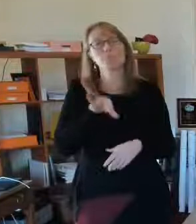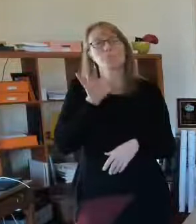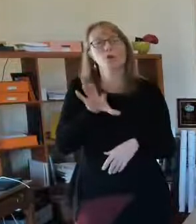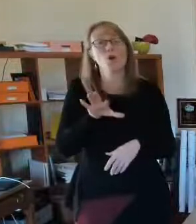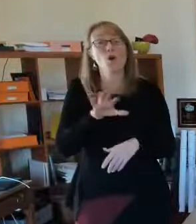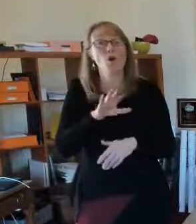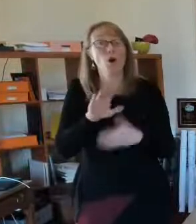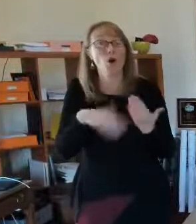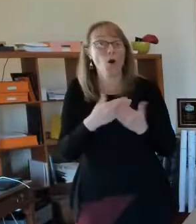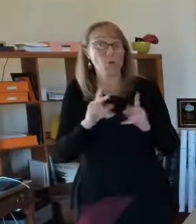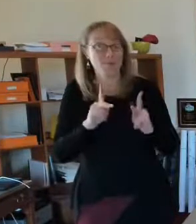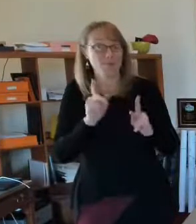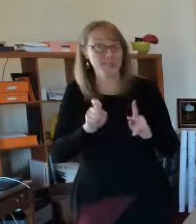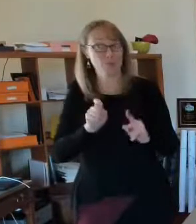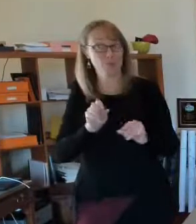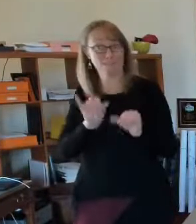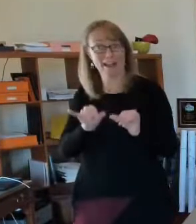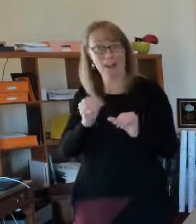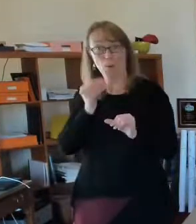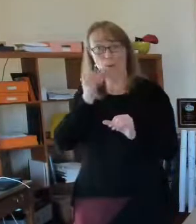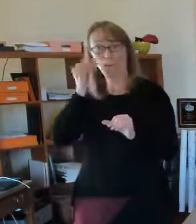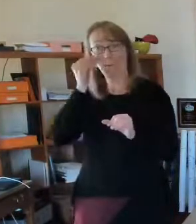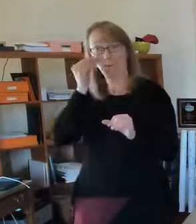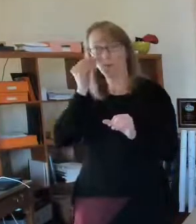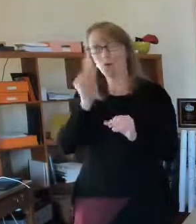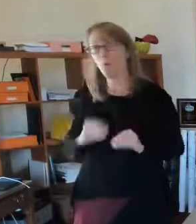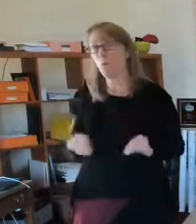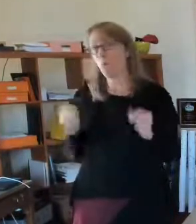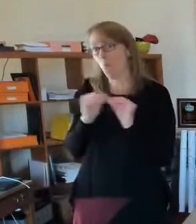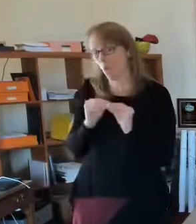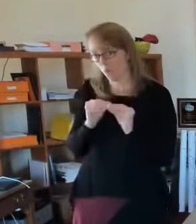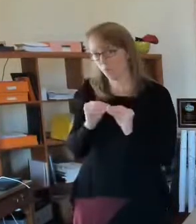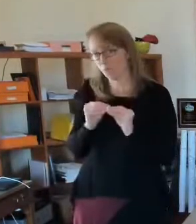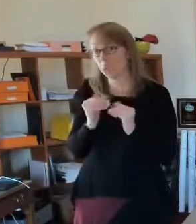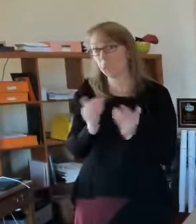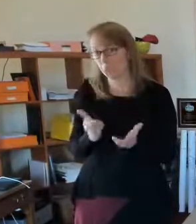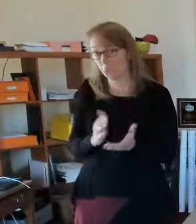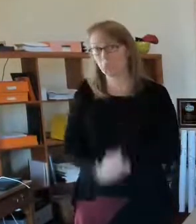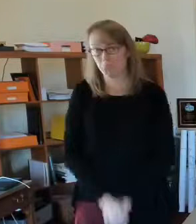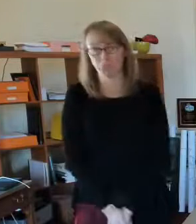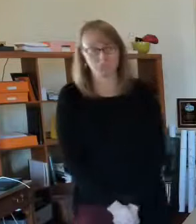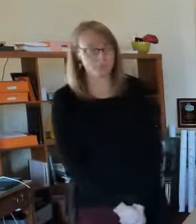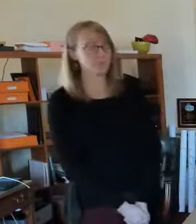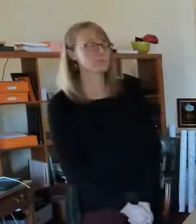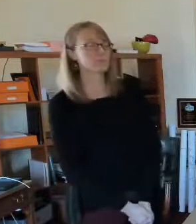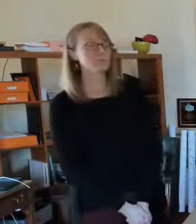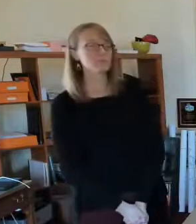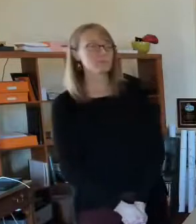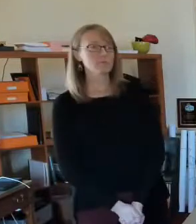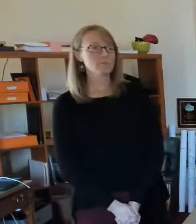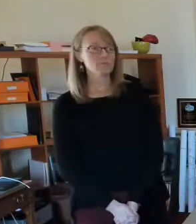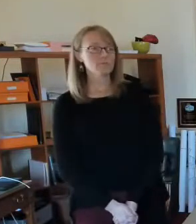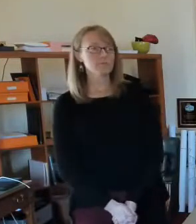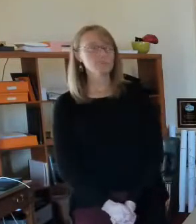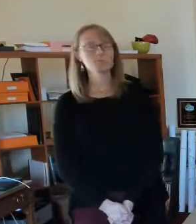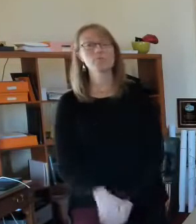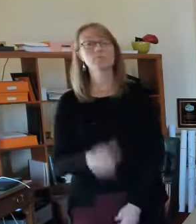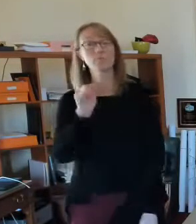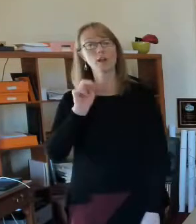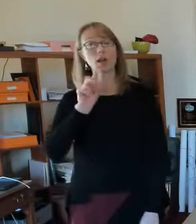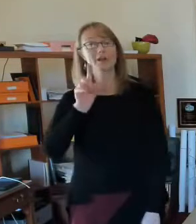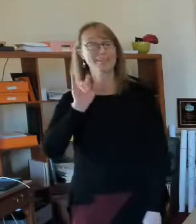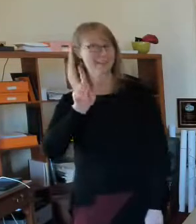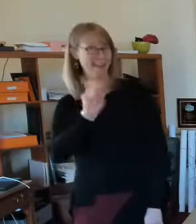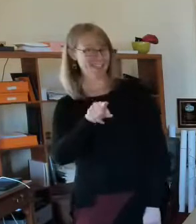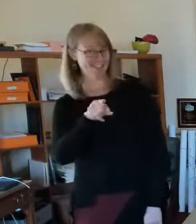words. Do you still have confidence in the use of masks? This comes from Andy.